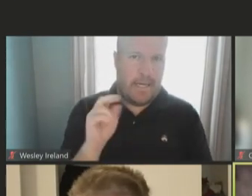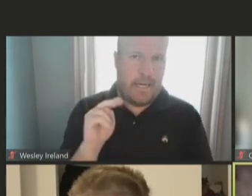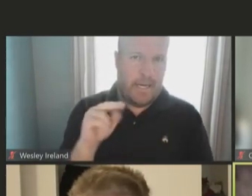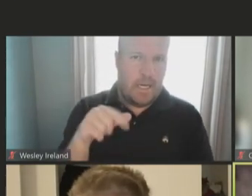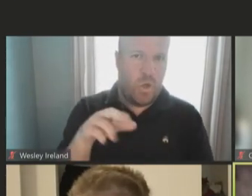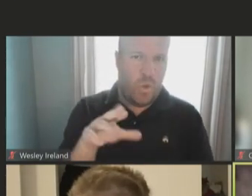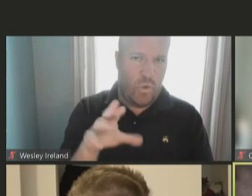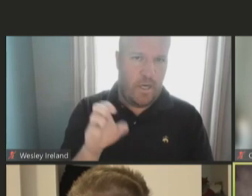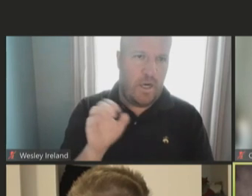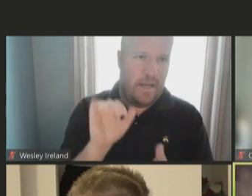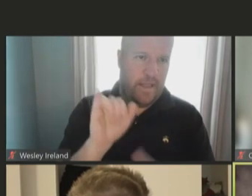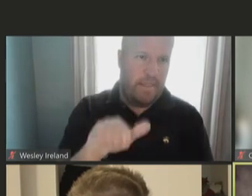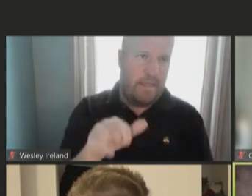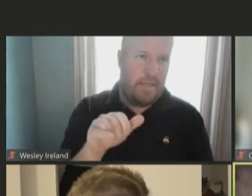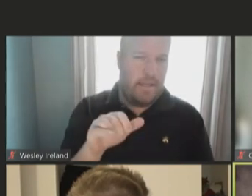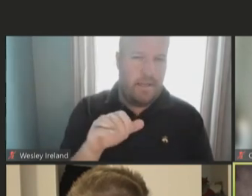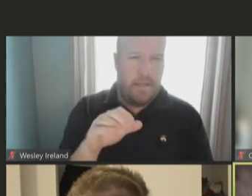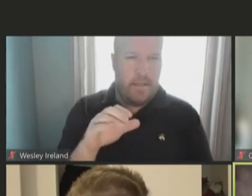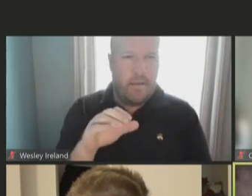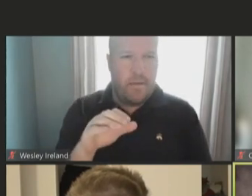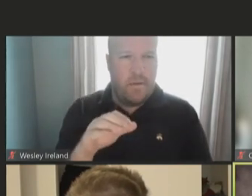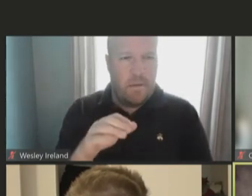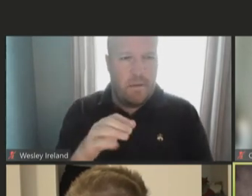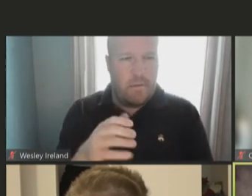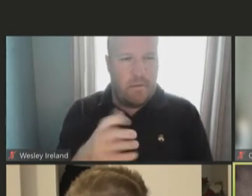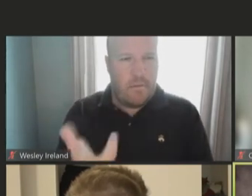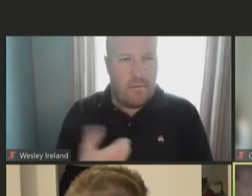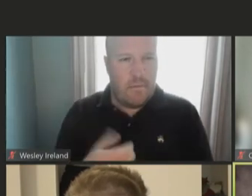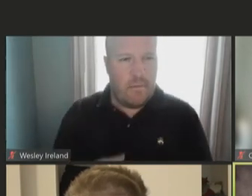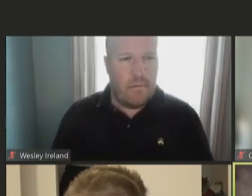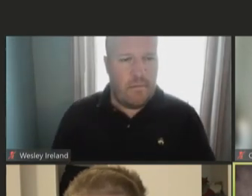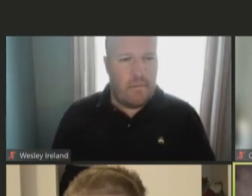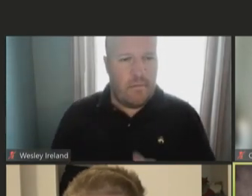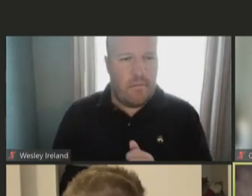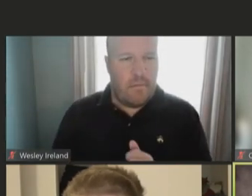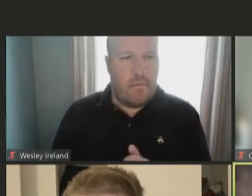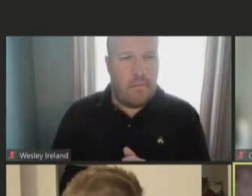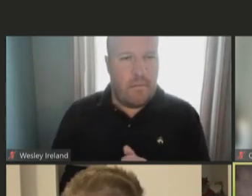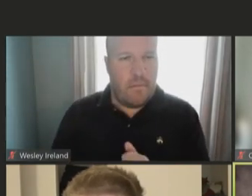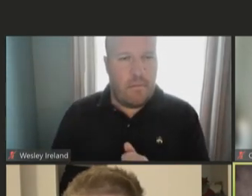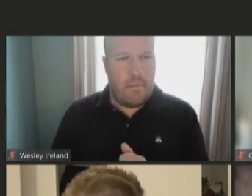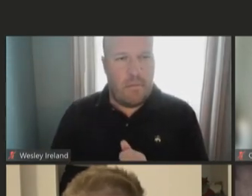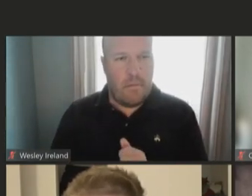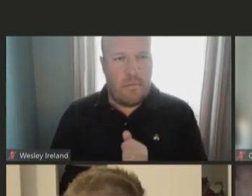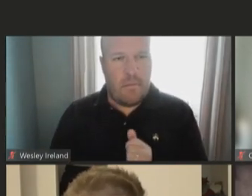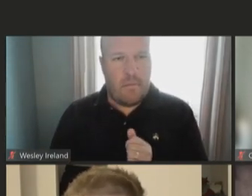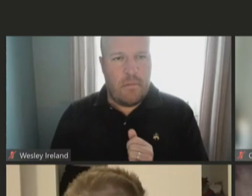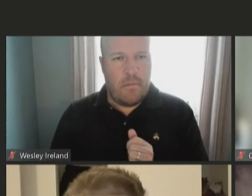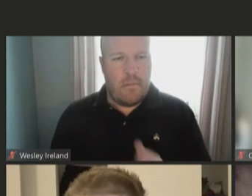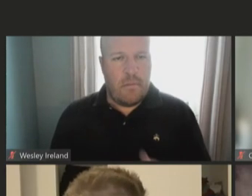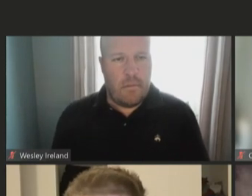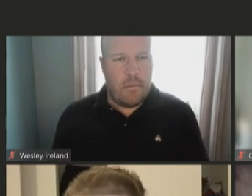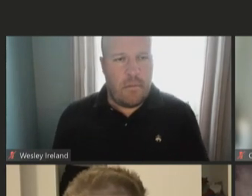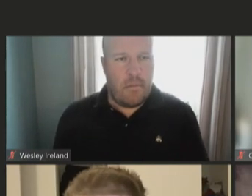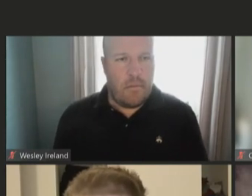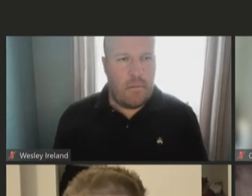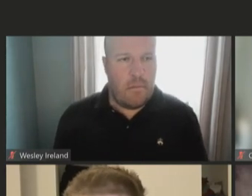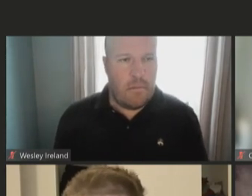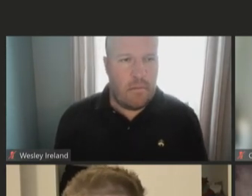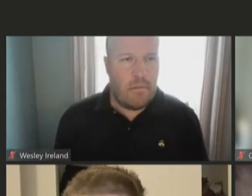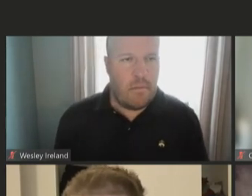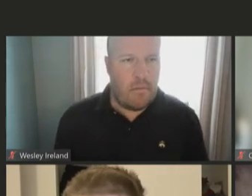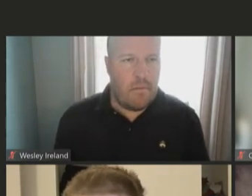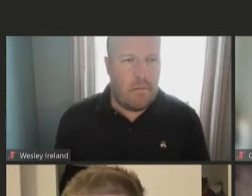Okay, so that is something that we can inquire about. Yeah, while everyone's been speaking,